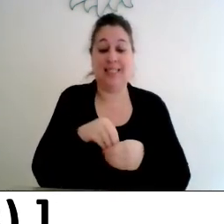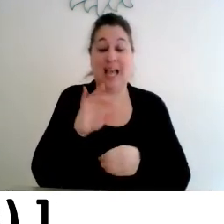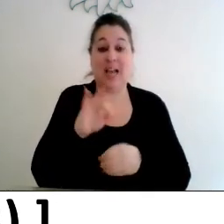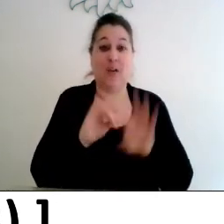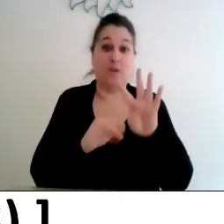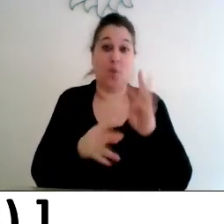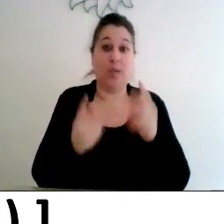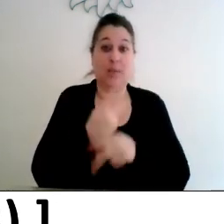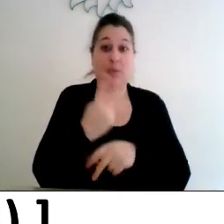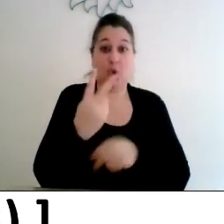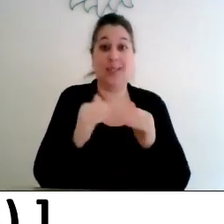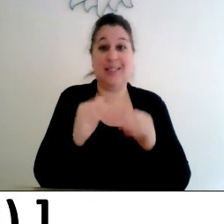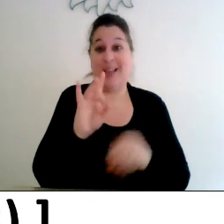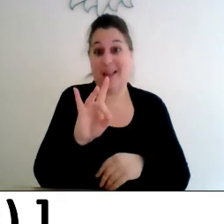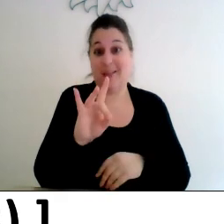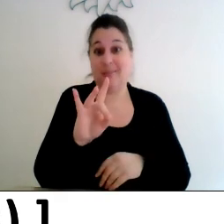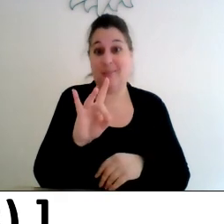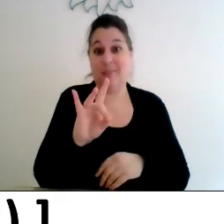down.